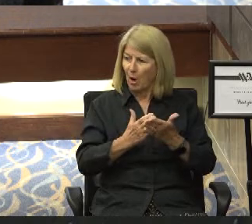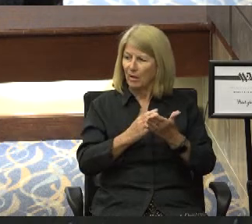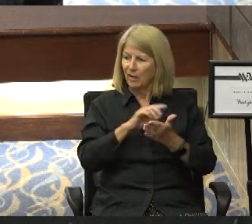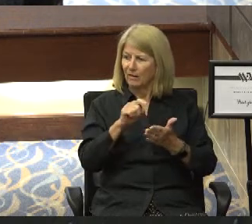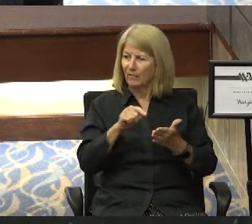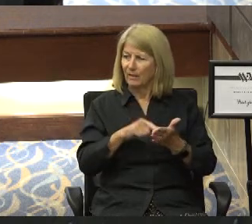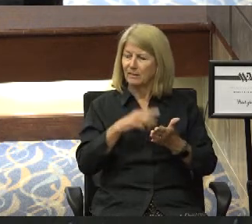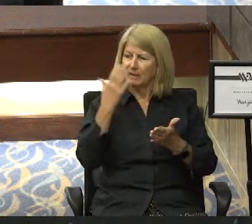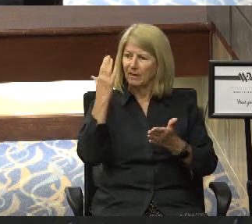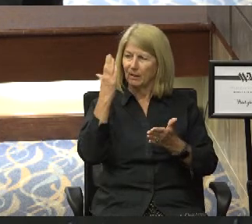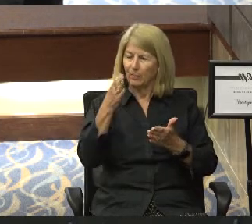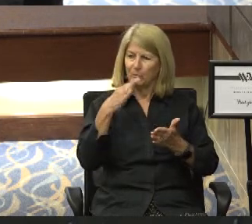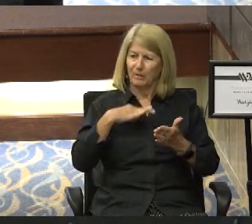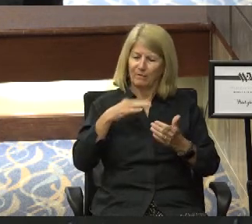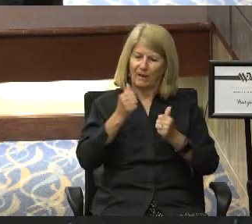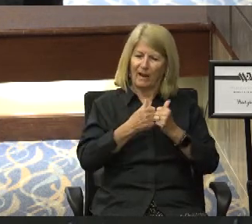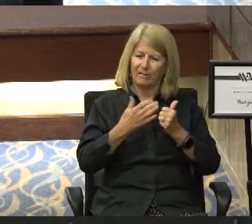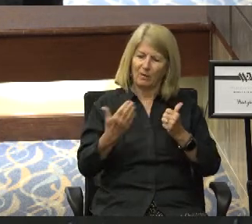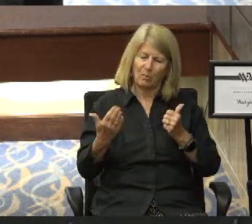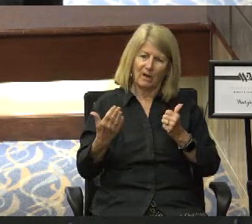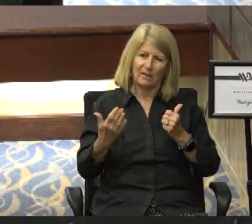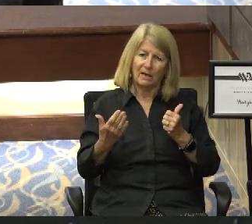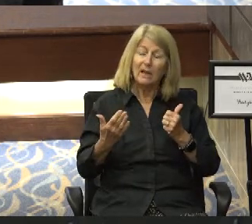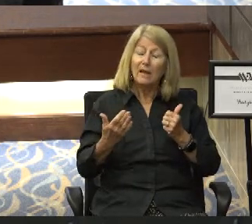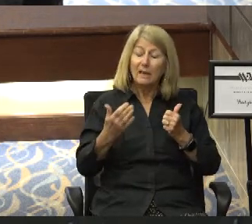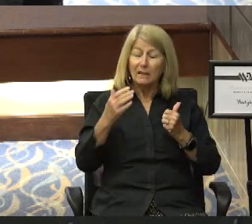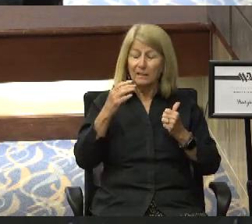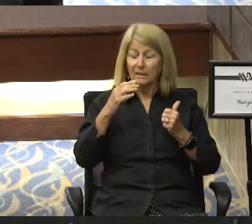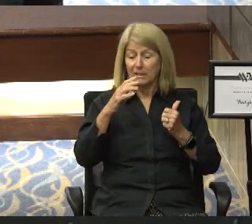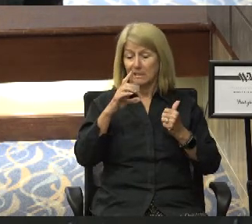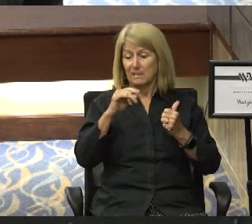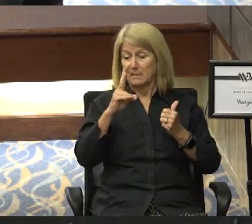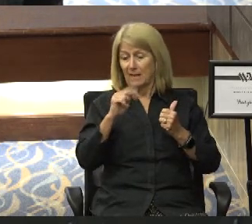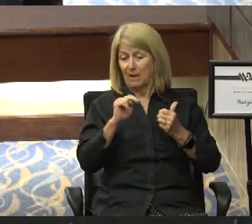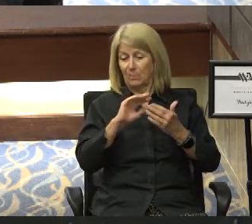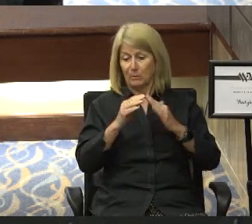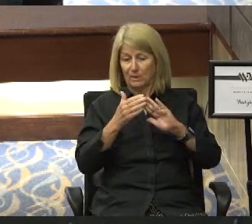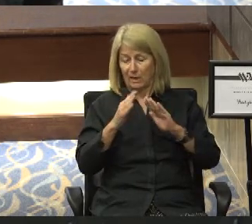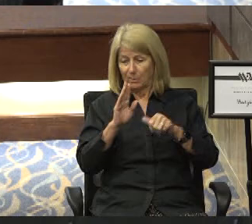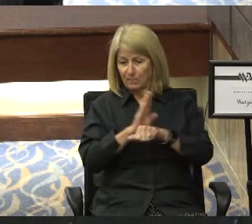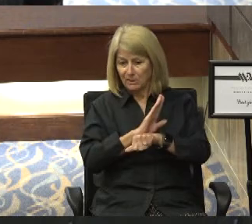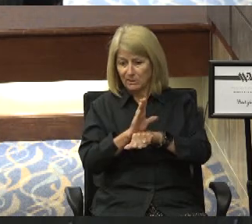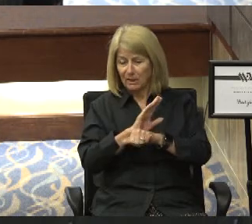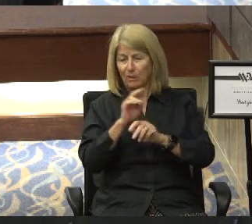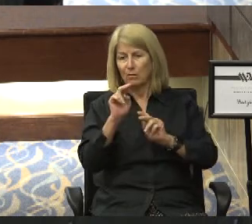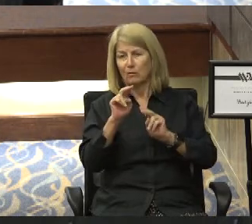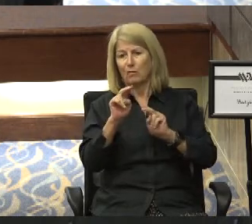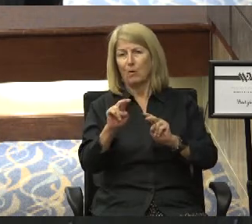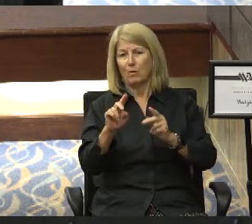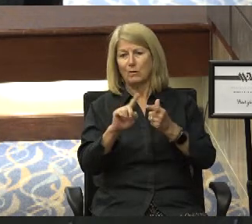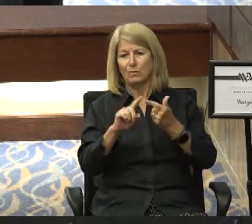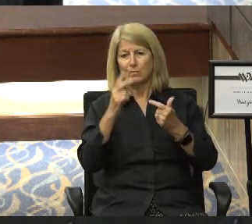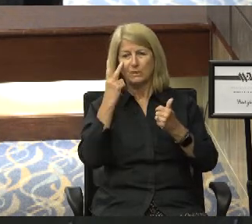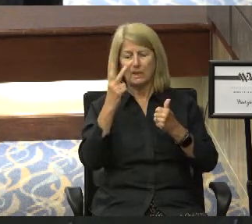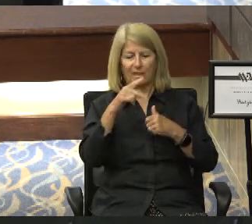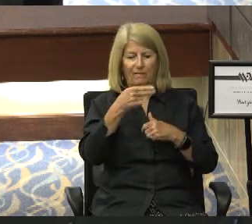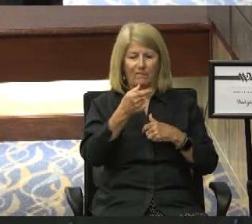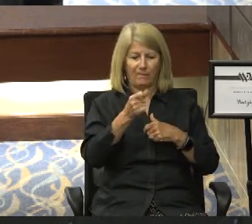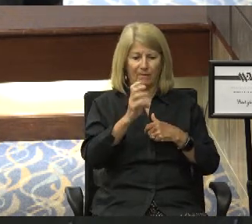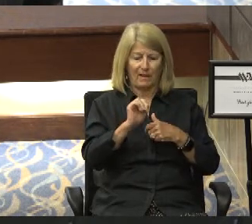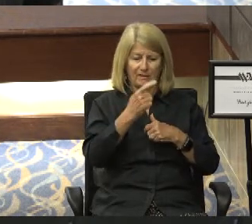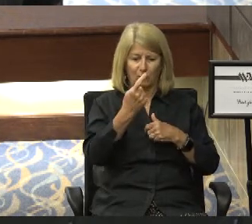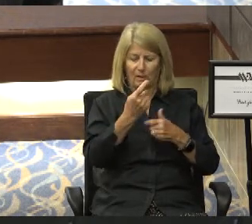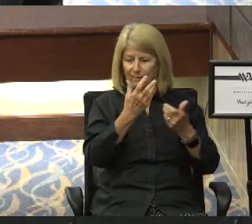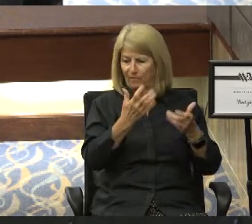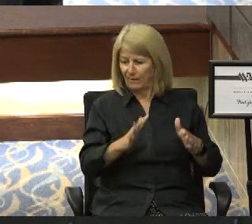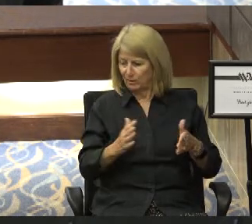Catalyst, the taxpayers, downtown businesses, and seeing it all come together. Looking forward to seeing phase one get finished up here in about a year. Well, thank